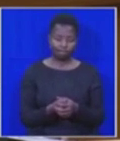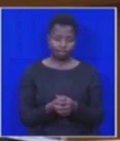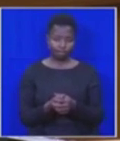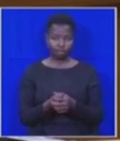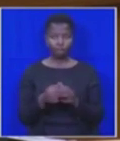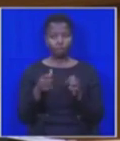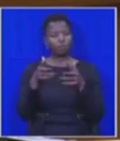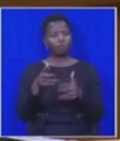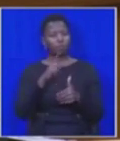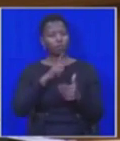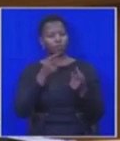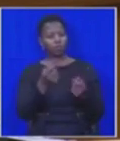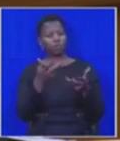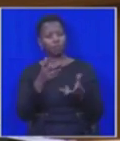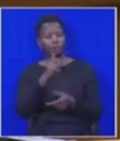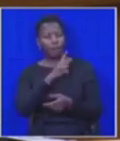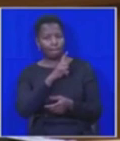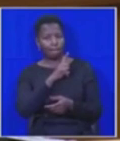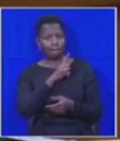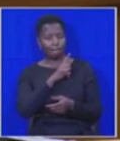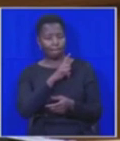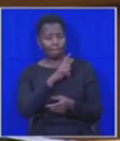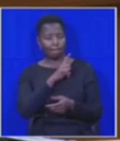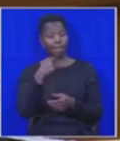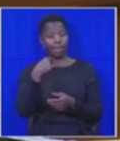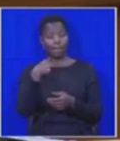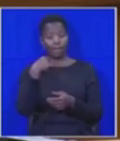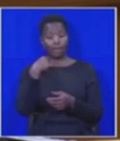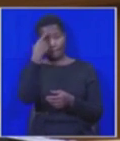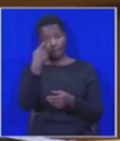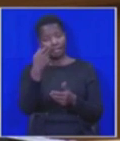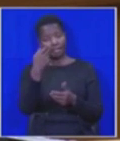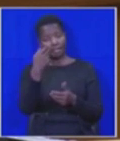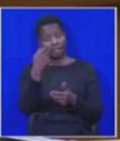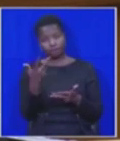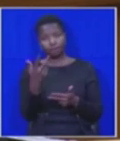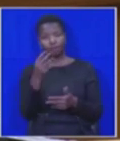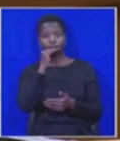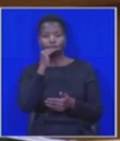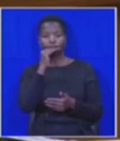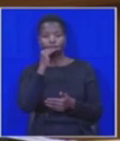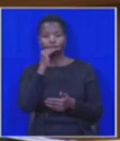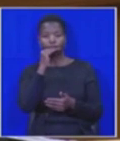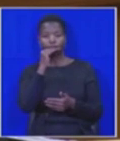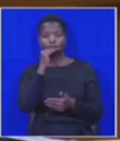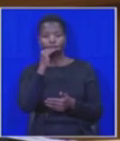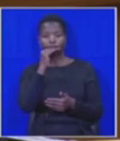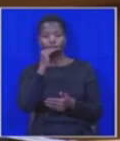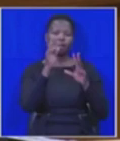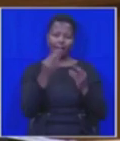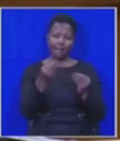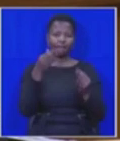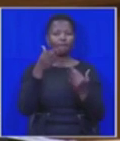We are doing this because of our belief that all must have equal access to